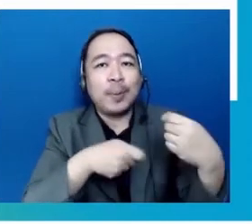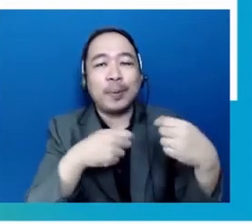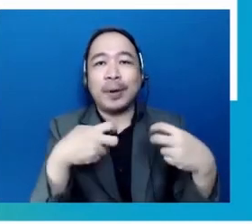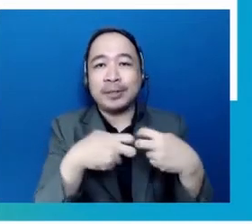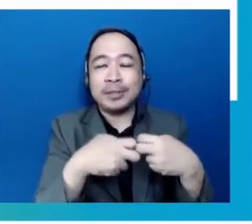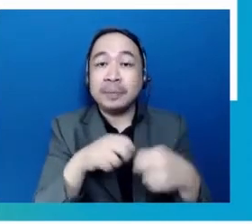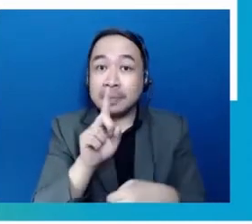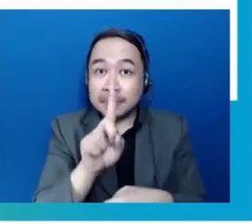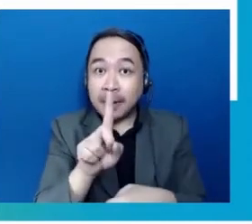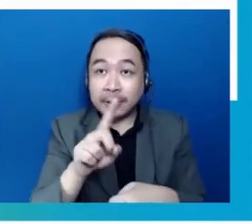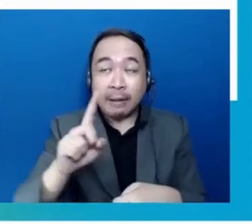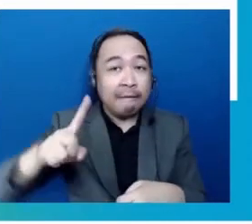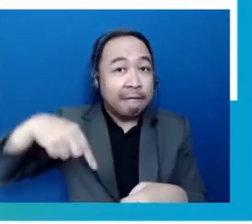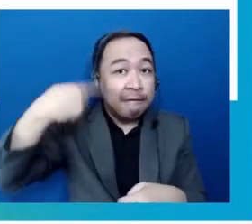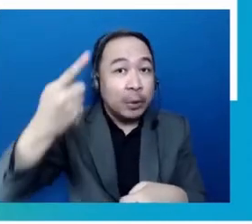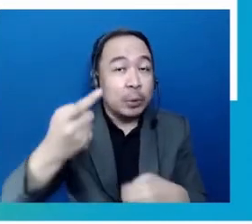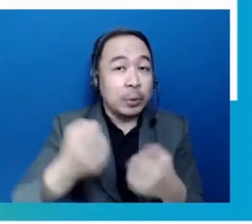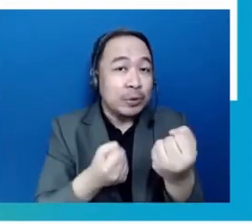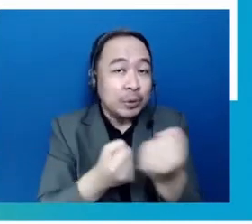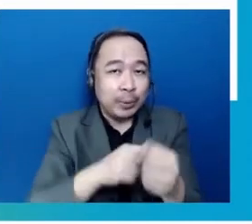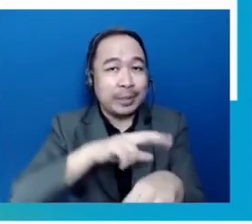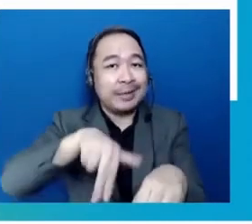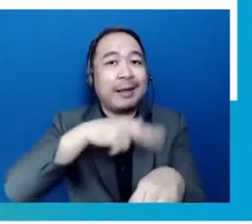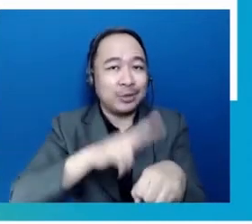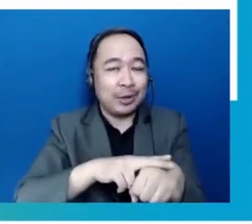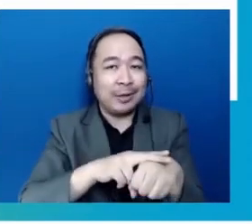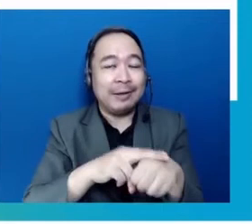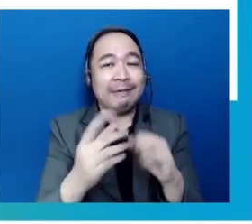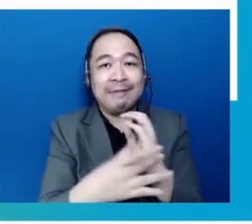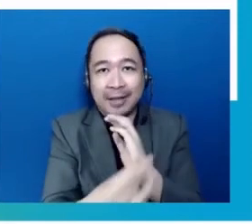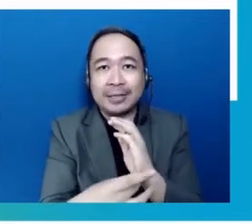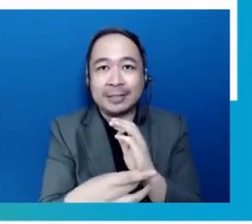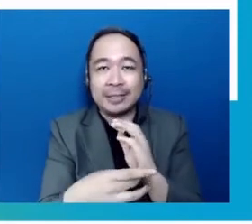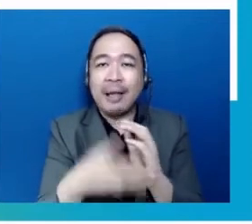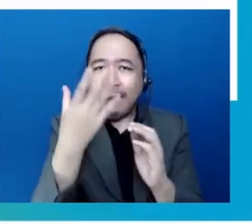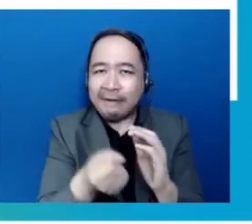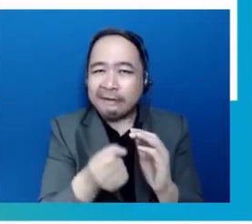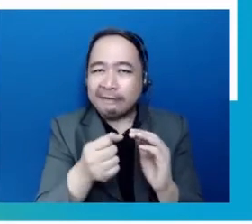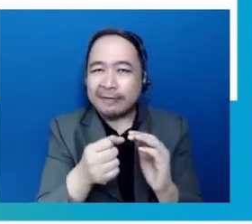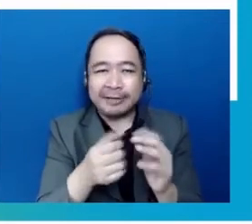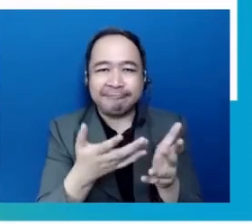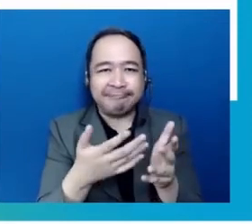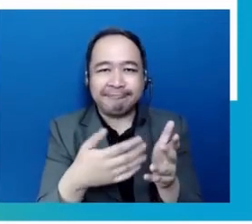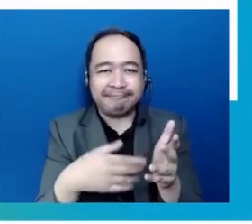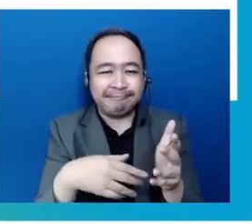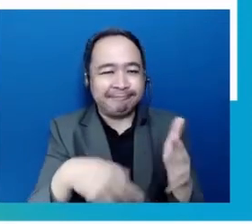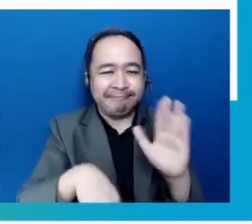However, our future support for natural gas will be subject to very strict screening criteria, so